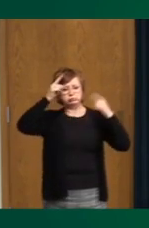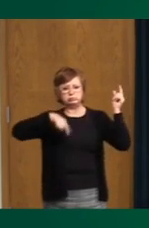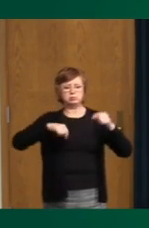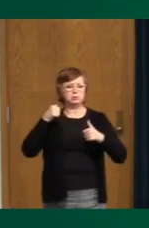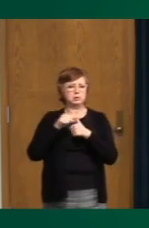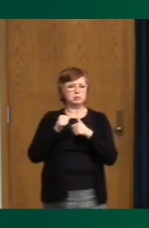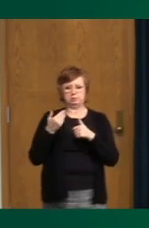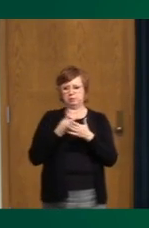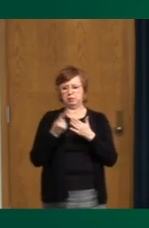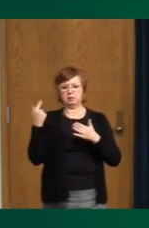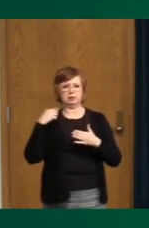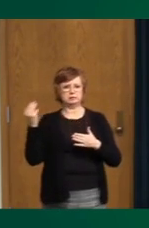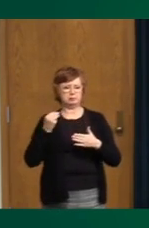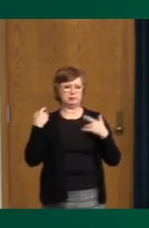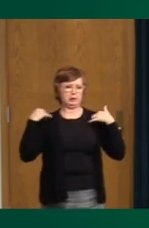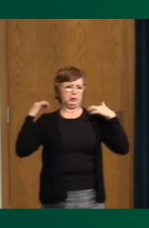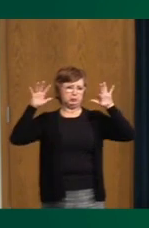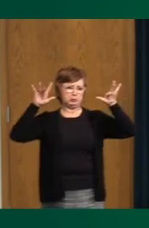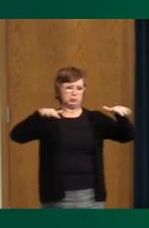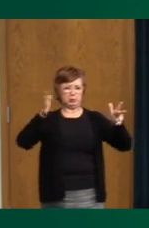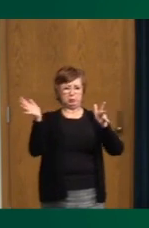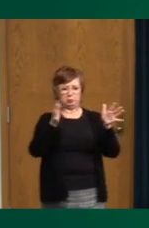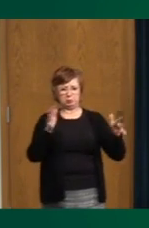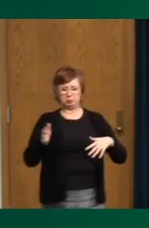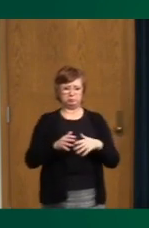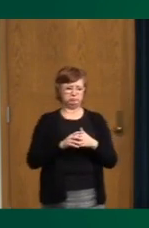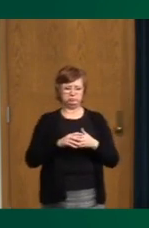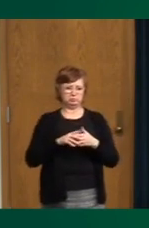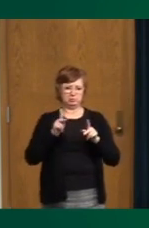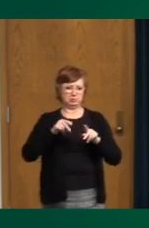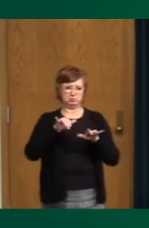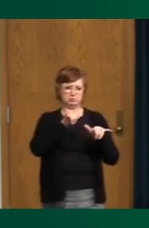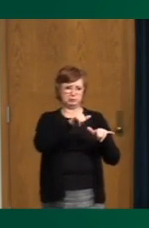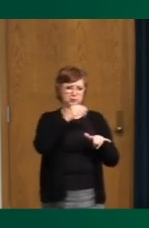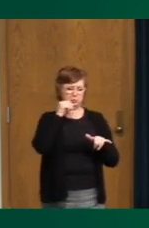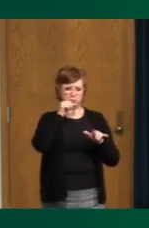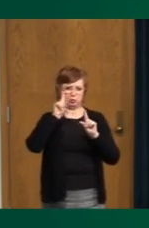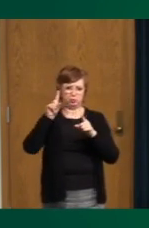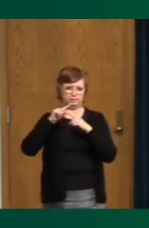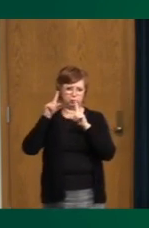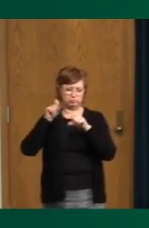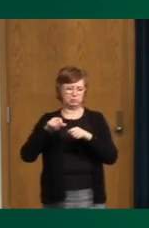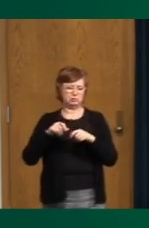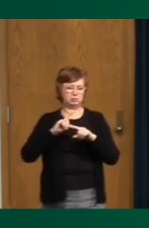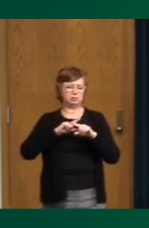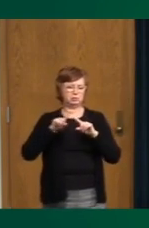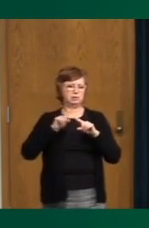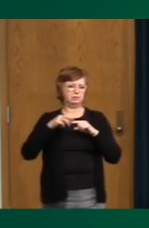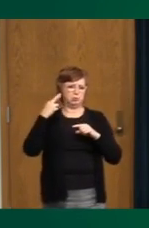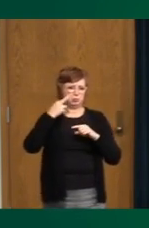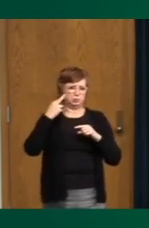goes down a bit, and those things we just need to understand. But these are numbers that